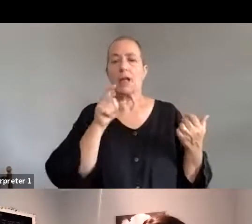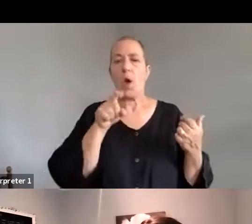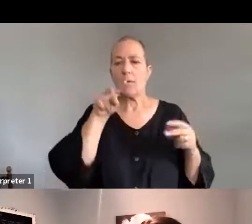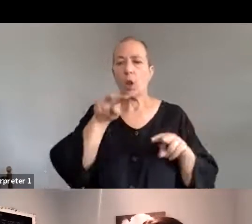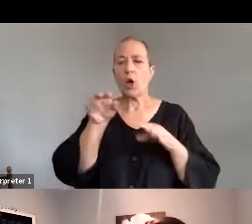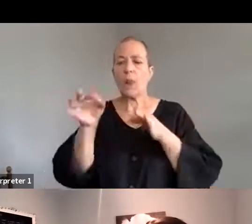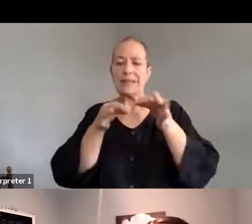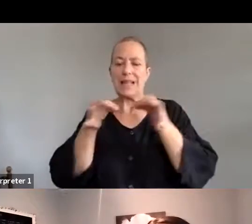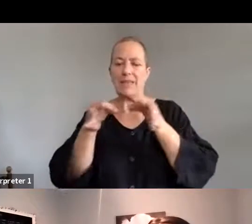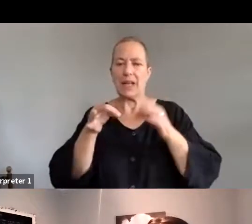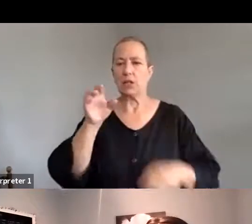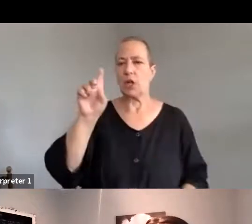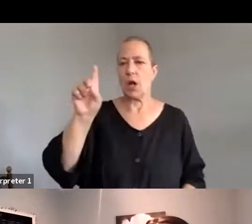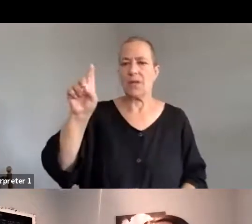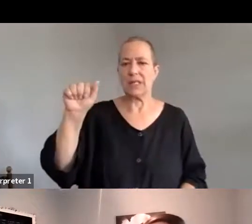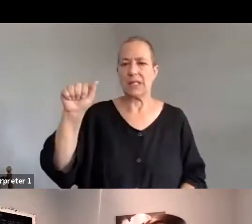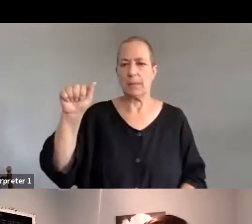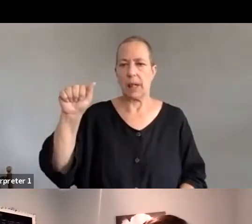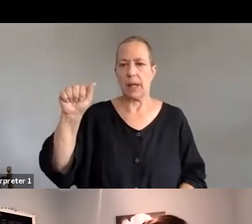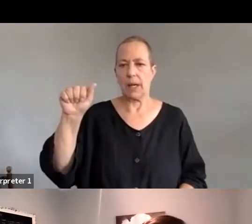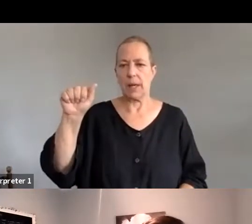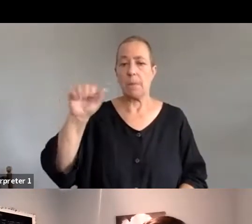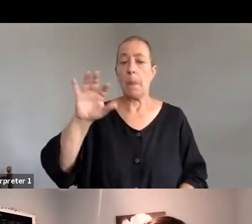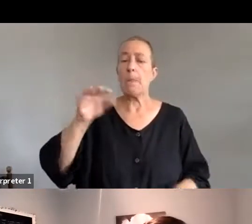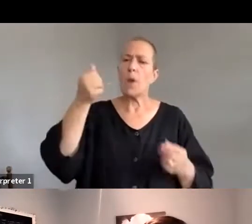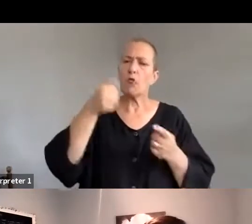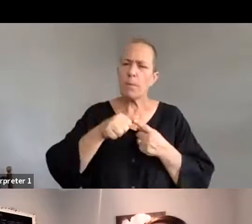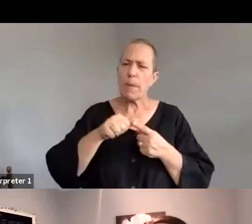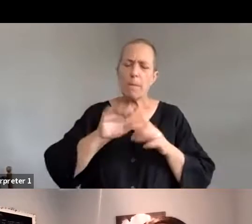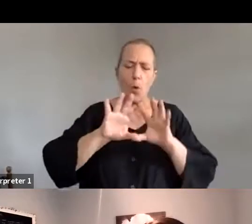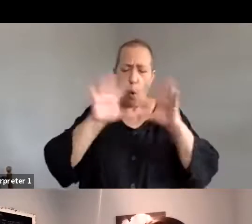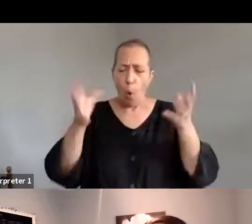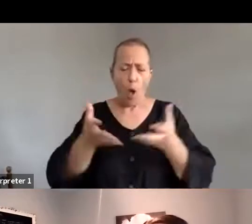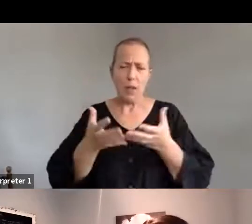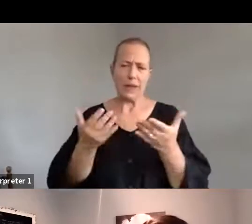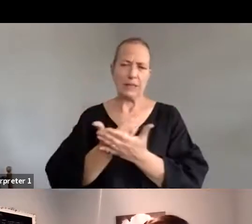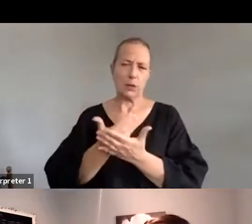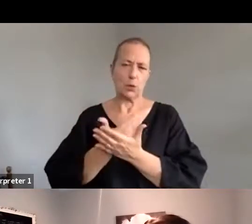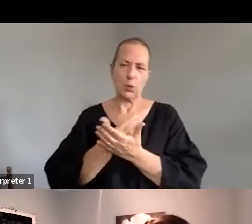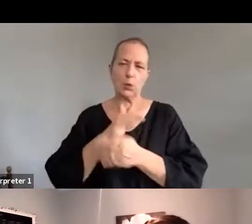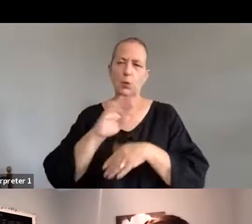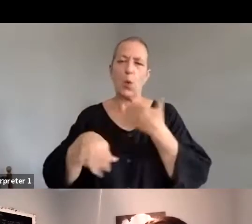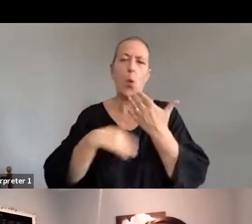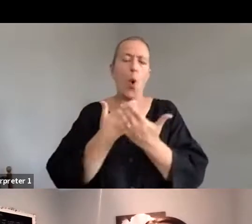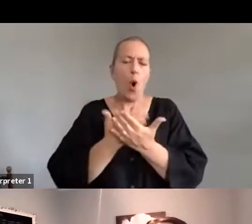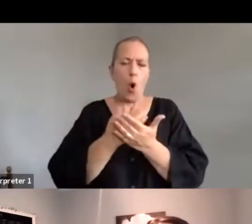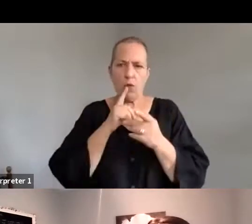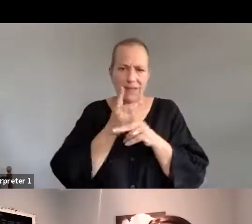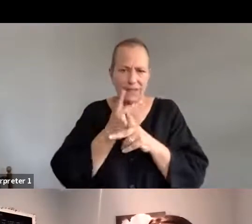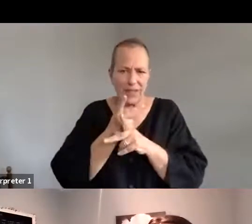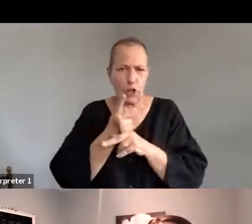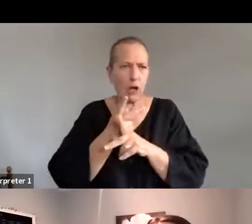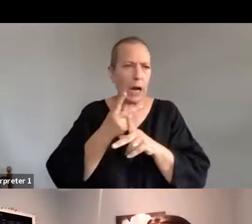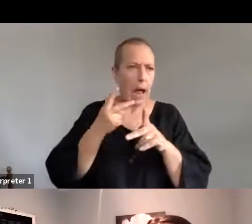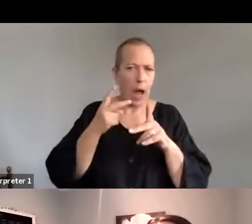as I mentioned before, you have to keep in mind, this is something that's new to everyone, and we're really learning things as we move forward. I think that a lot